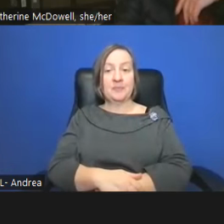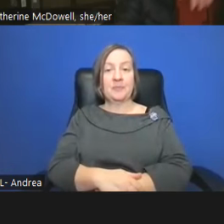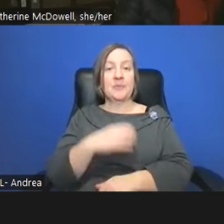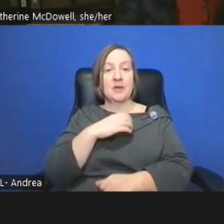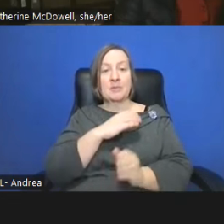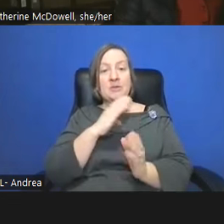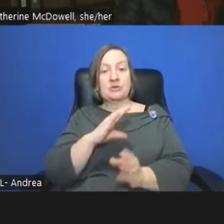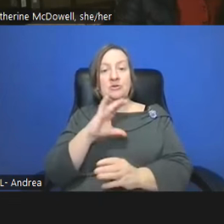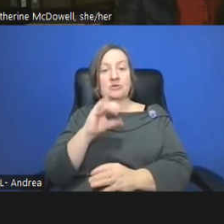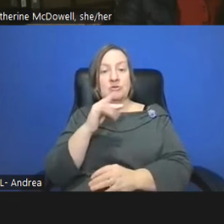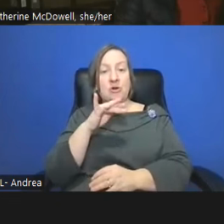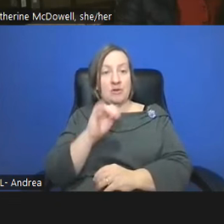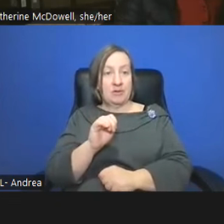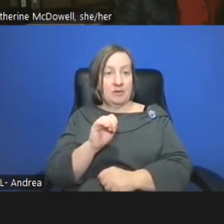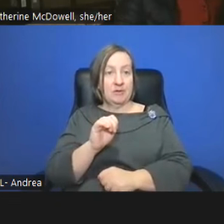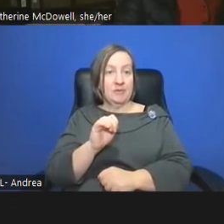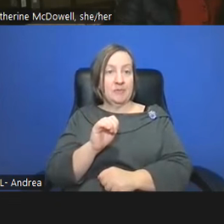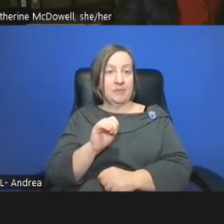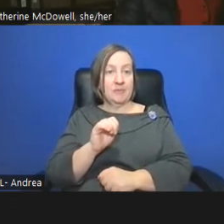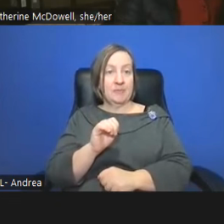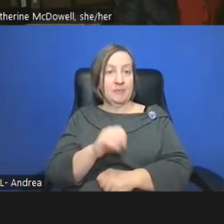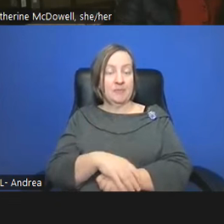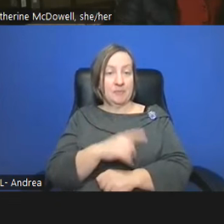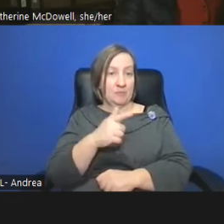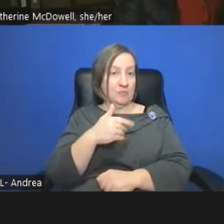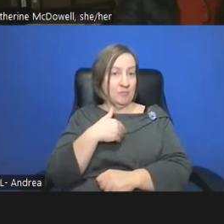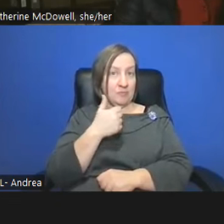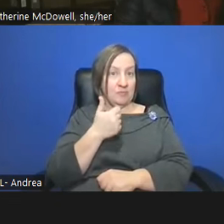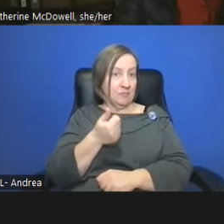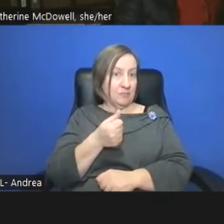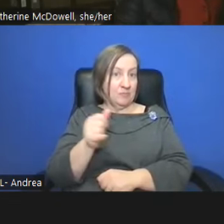Commissioner Charlie, do you have it?